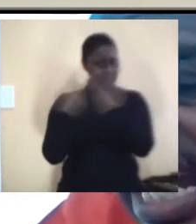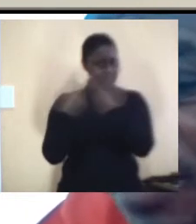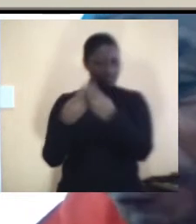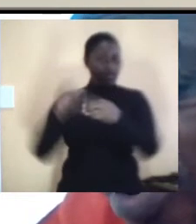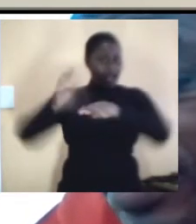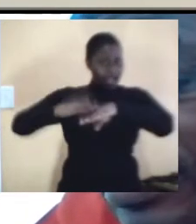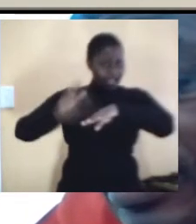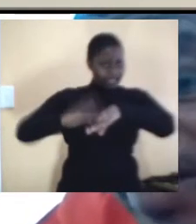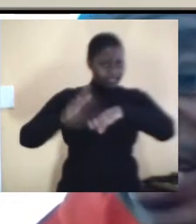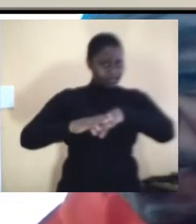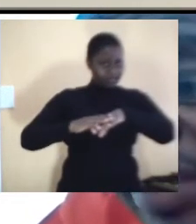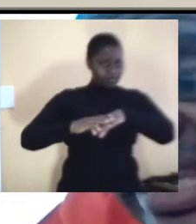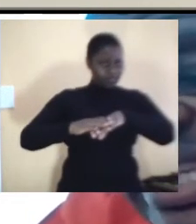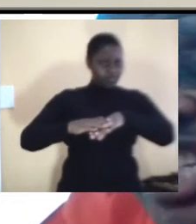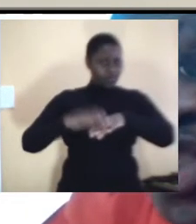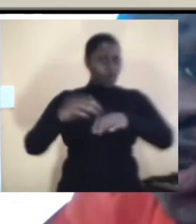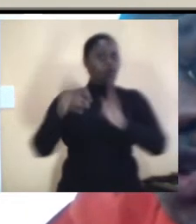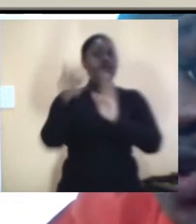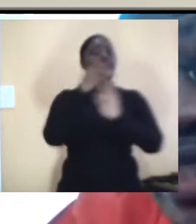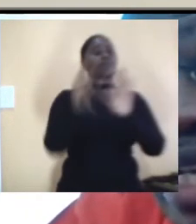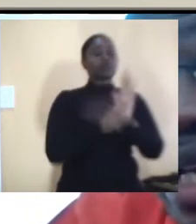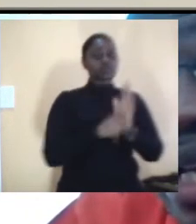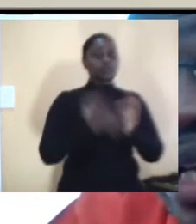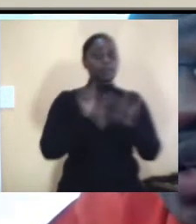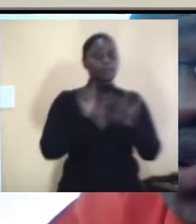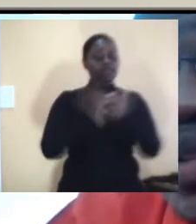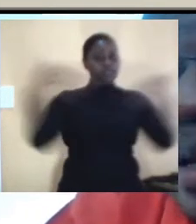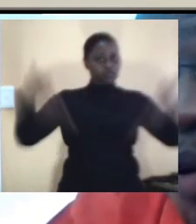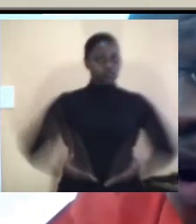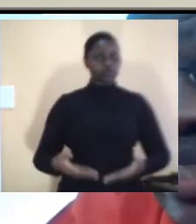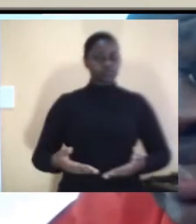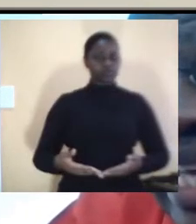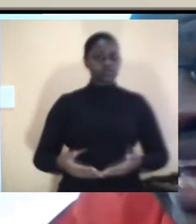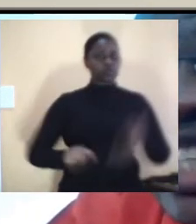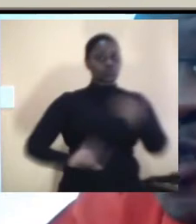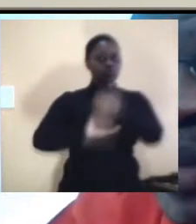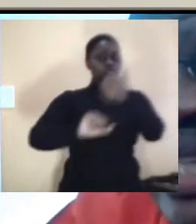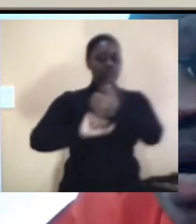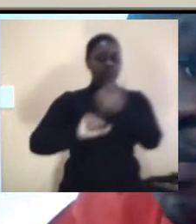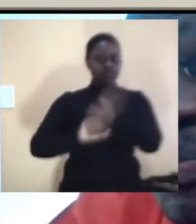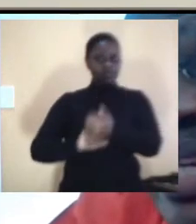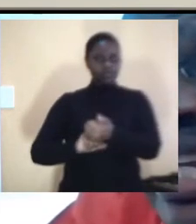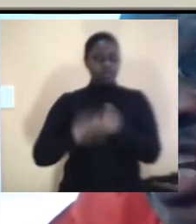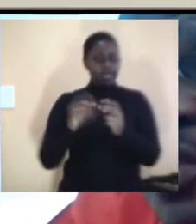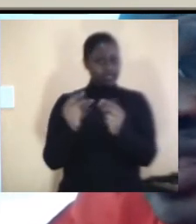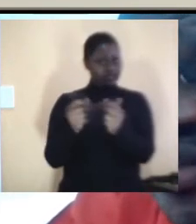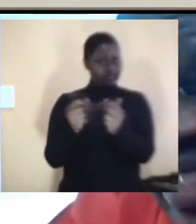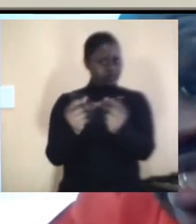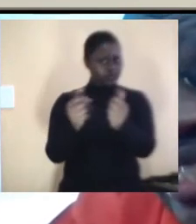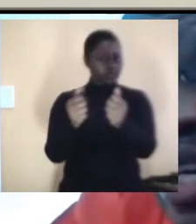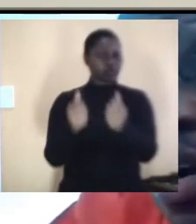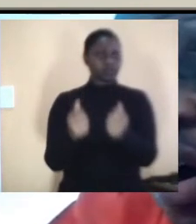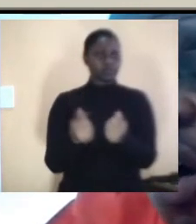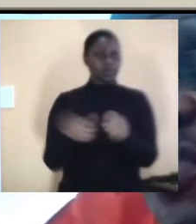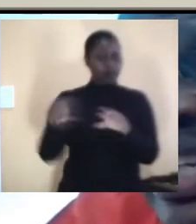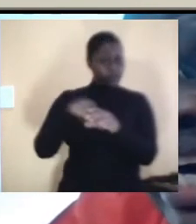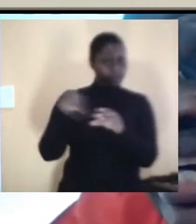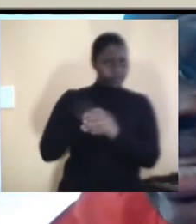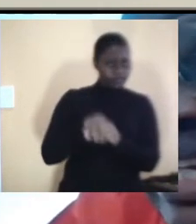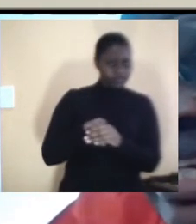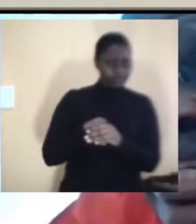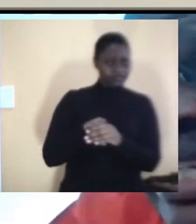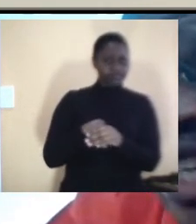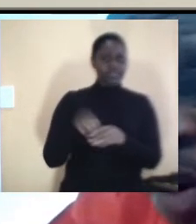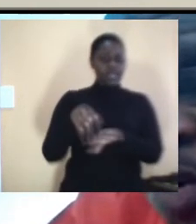more radical policies must be introduced to support and speed up inclusivity of